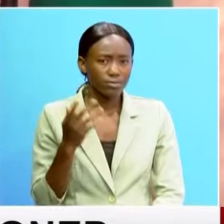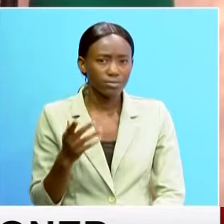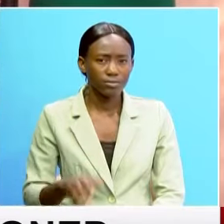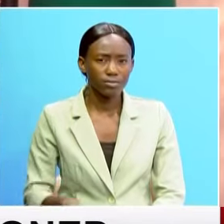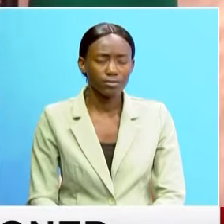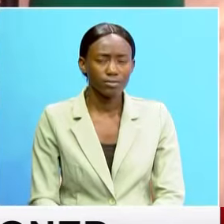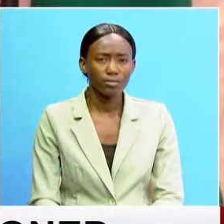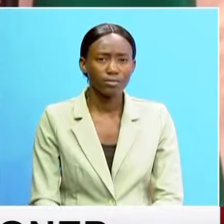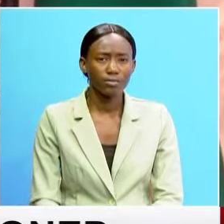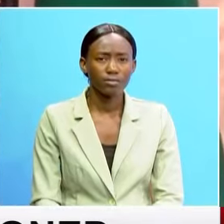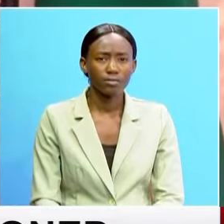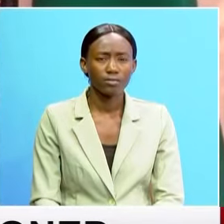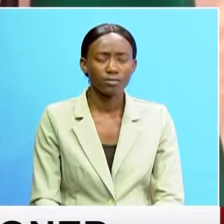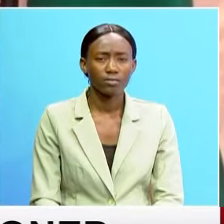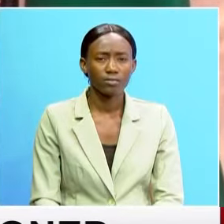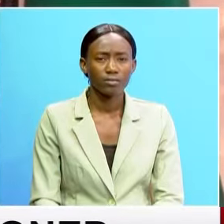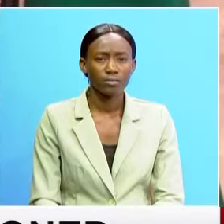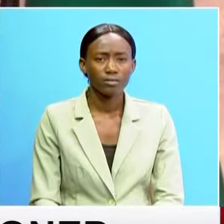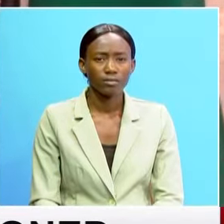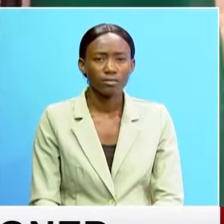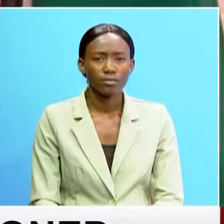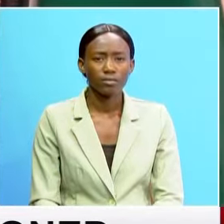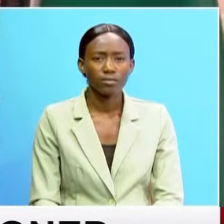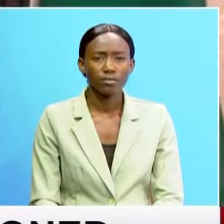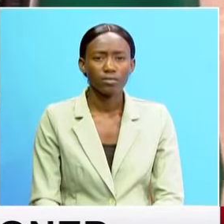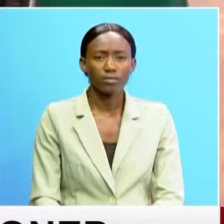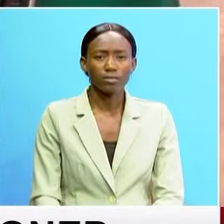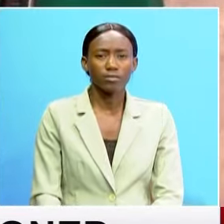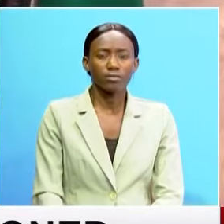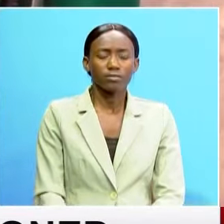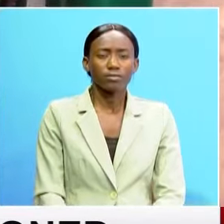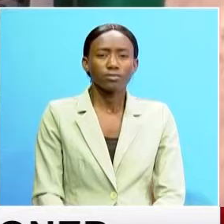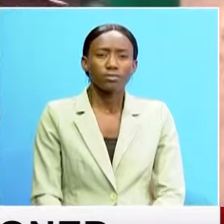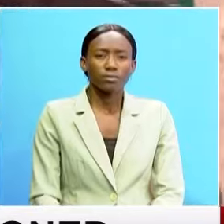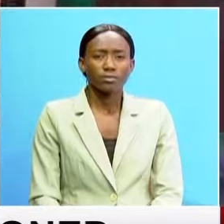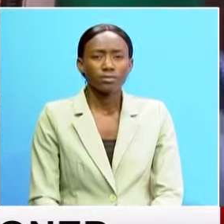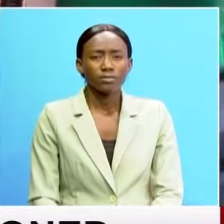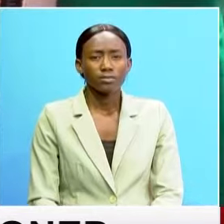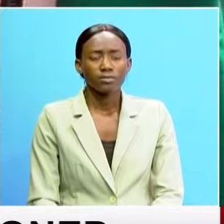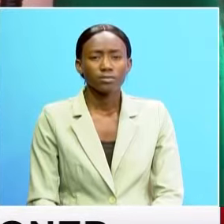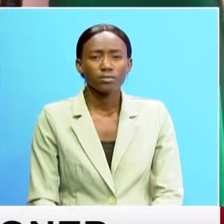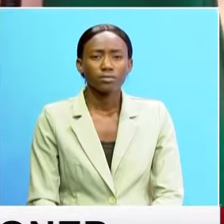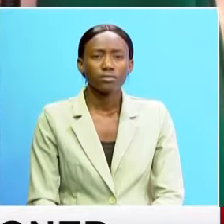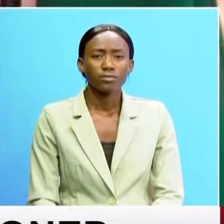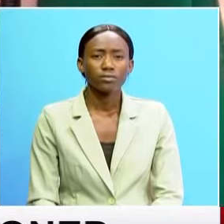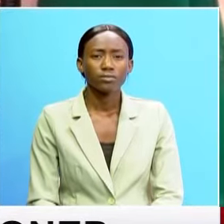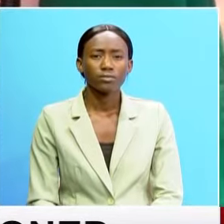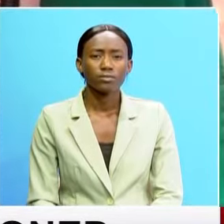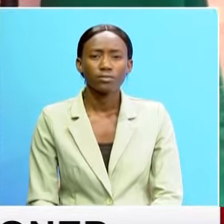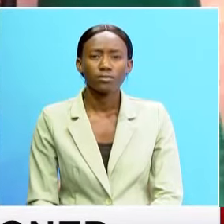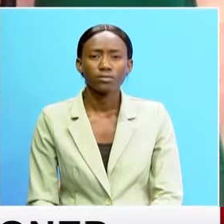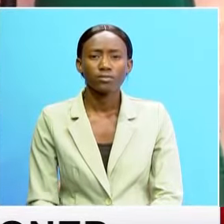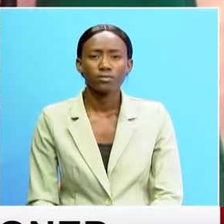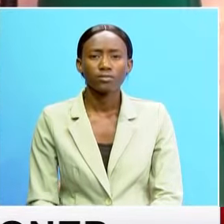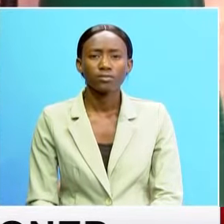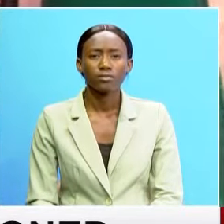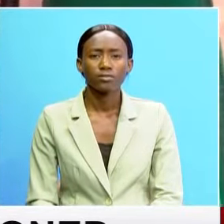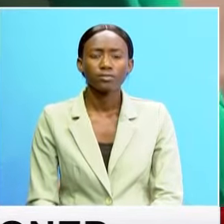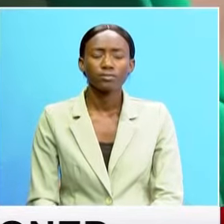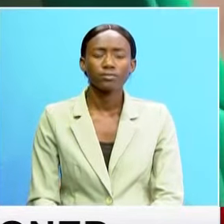wards, laboratory, and radiology department, among others, and provision of high-tech